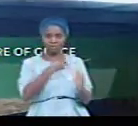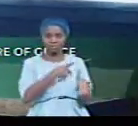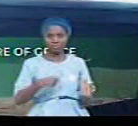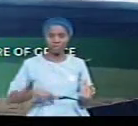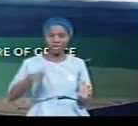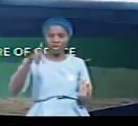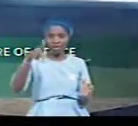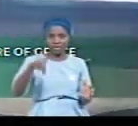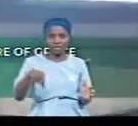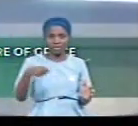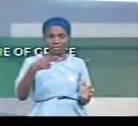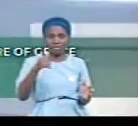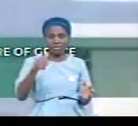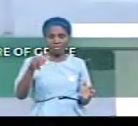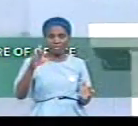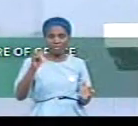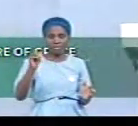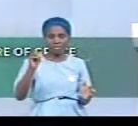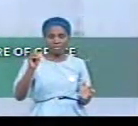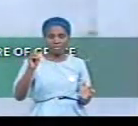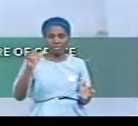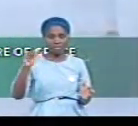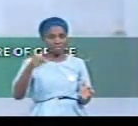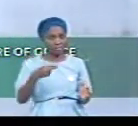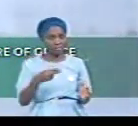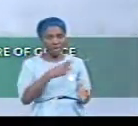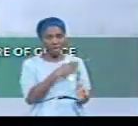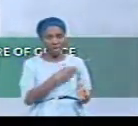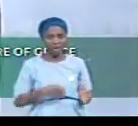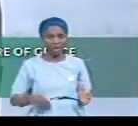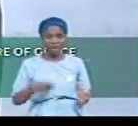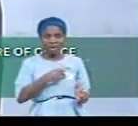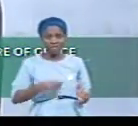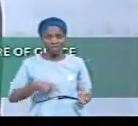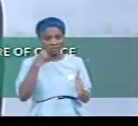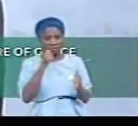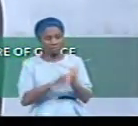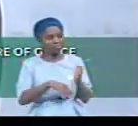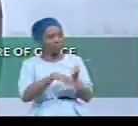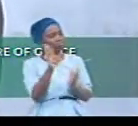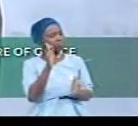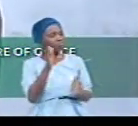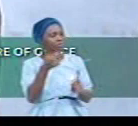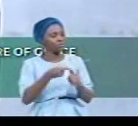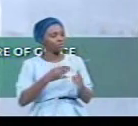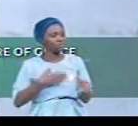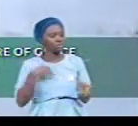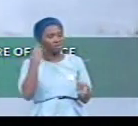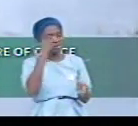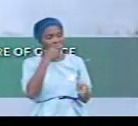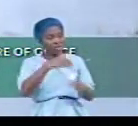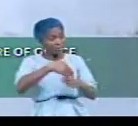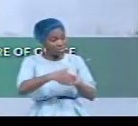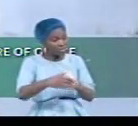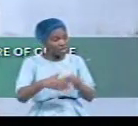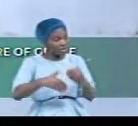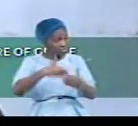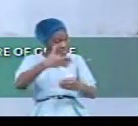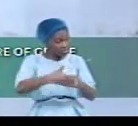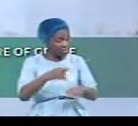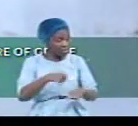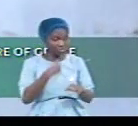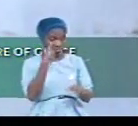went. Pharaoh said, get out of my sight. The next time you see me, you lose your